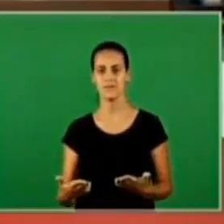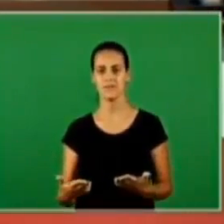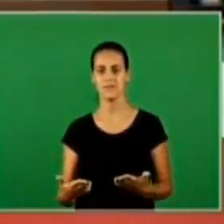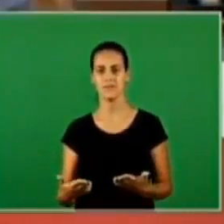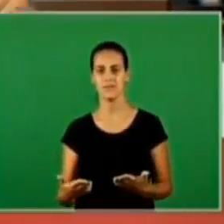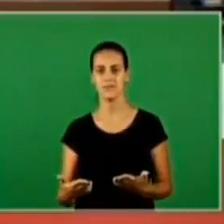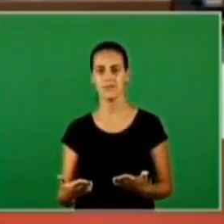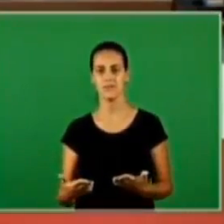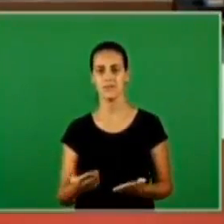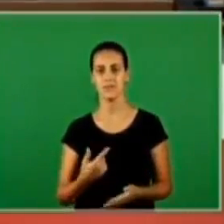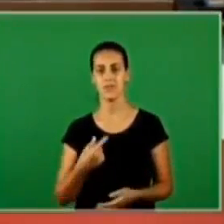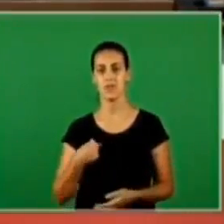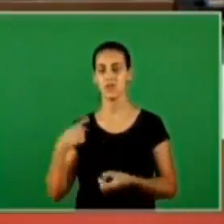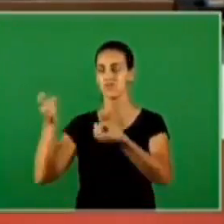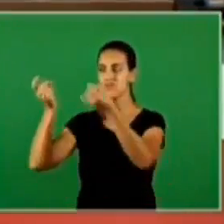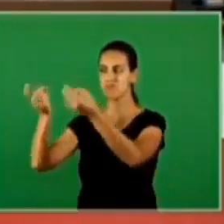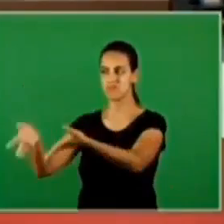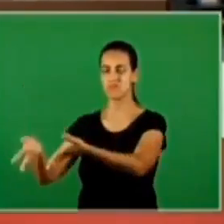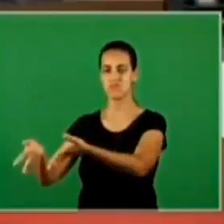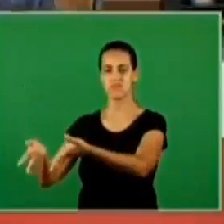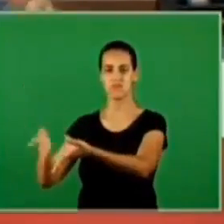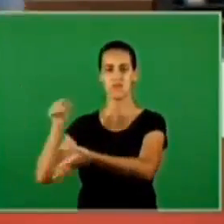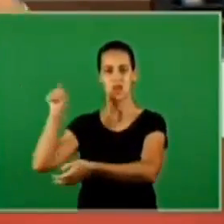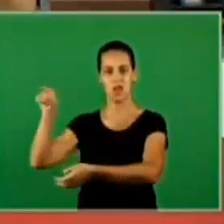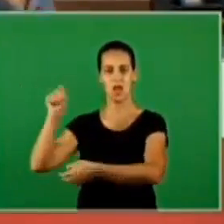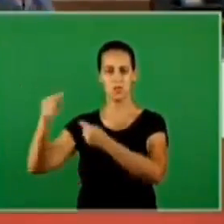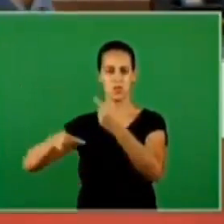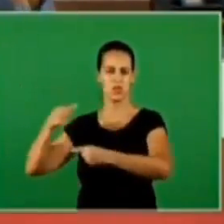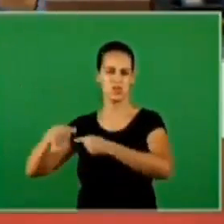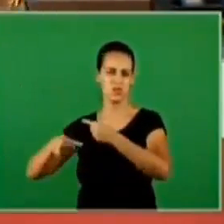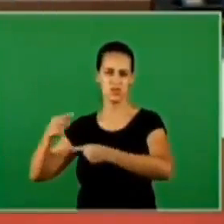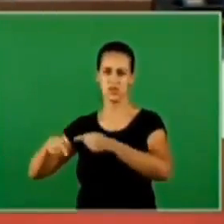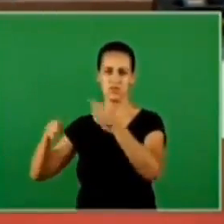left communism.